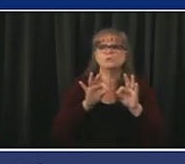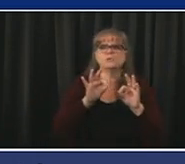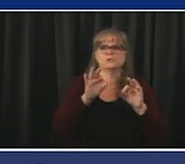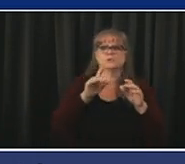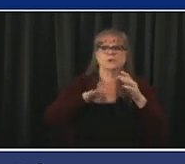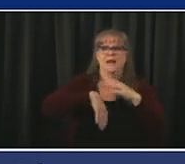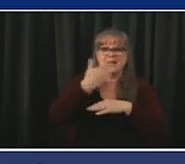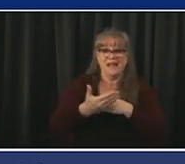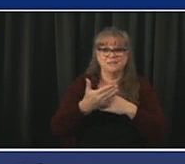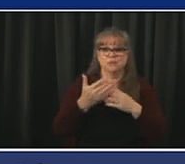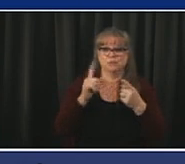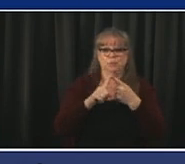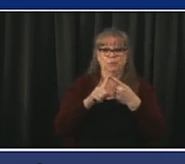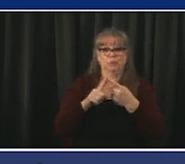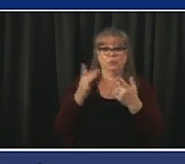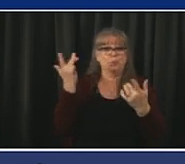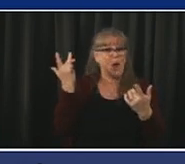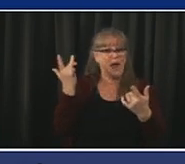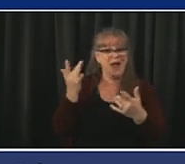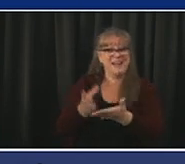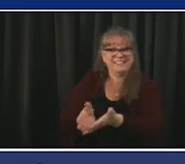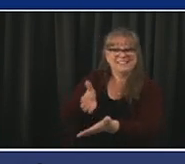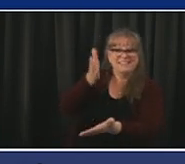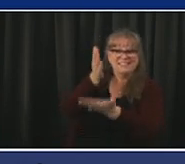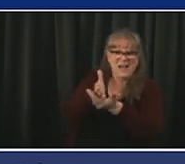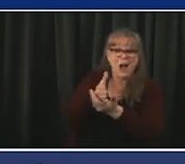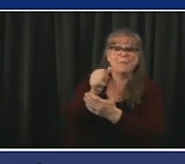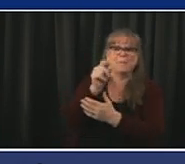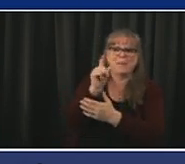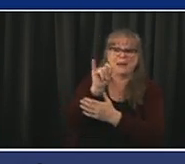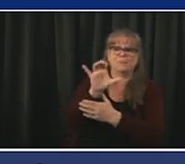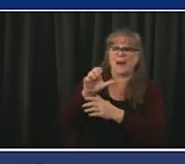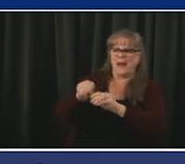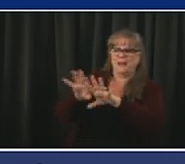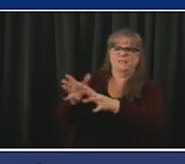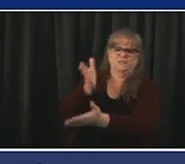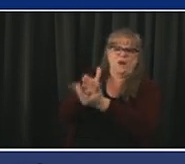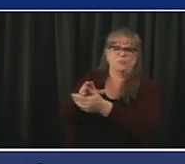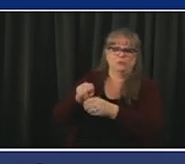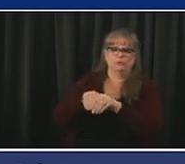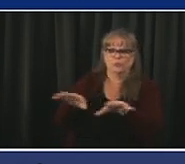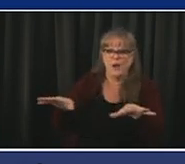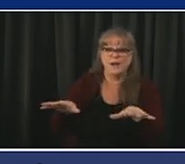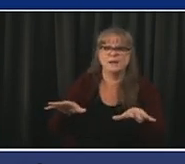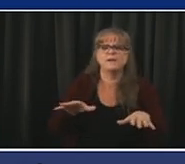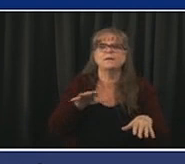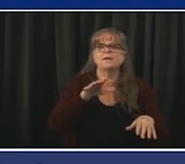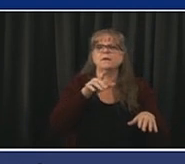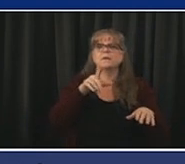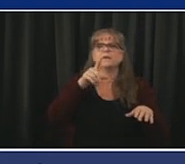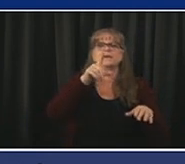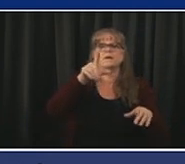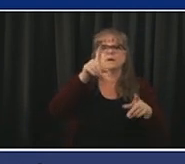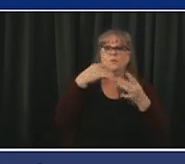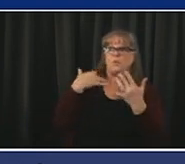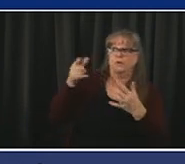pandemic. But again, we do have incredibly limited federal supply at this point. While it is increasing, we do need people to be patient until